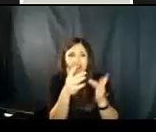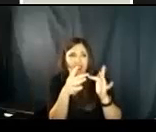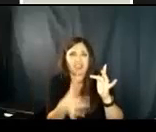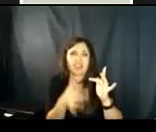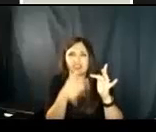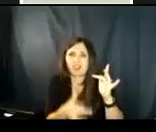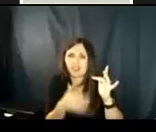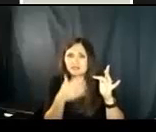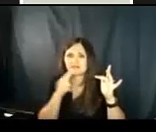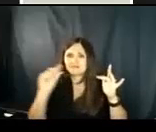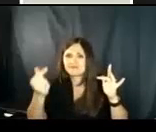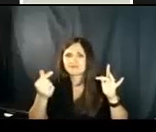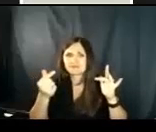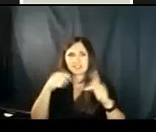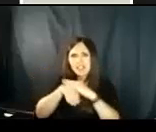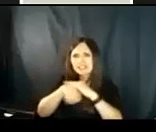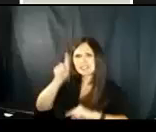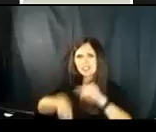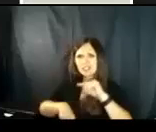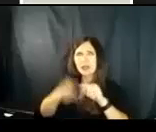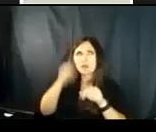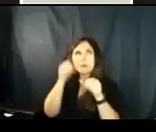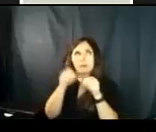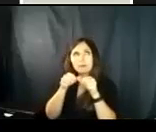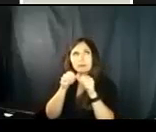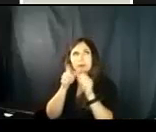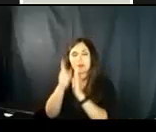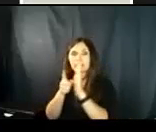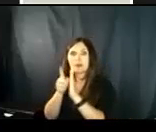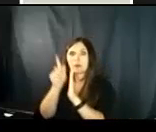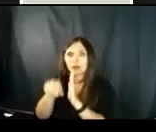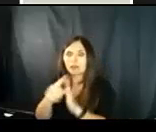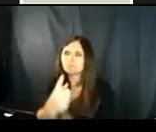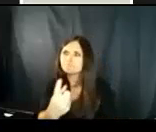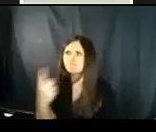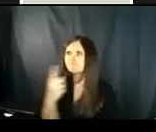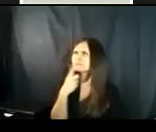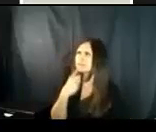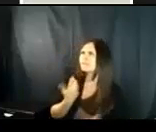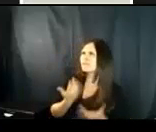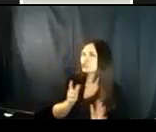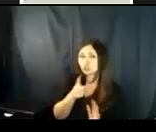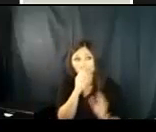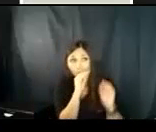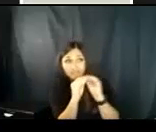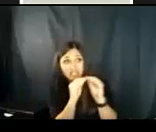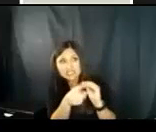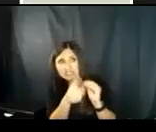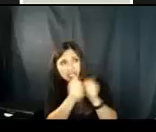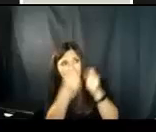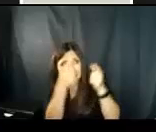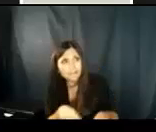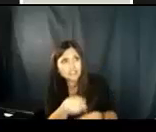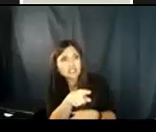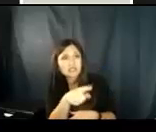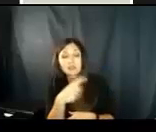couldn't access it. Well, I remember an hour later, he came and said, I'm done. And I said, oh, did you fix how did this happen? And